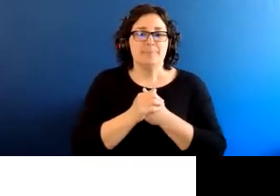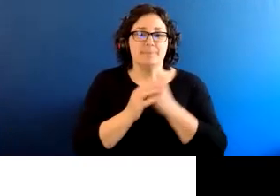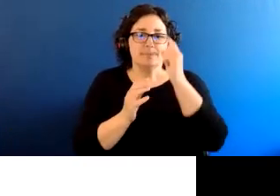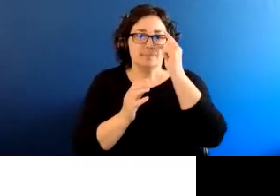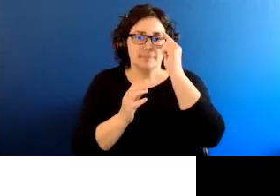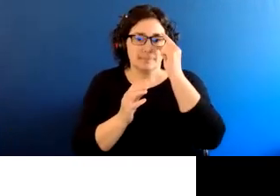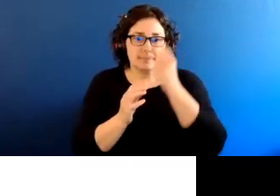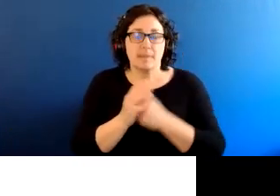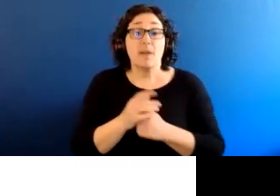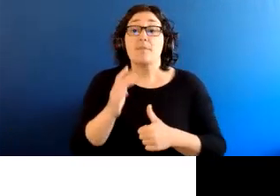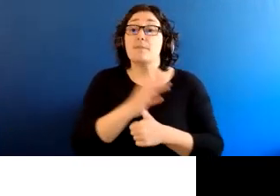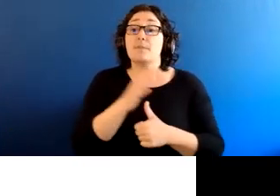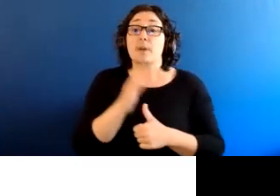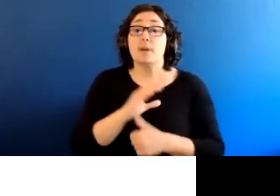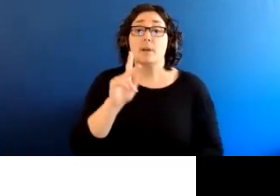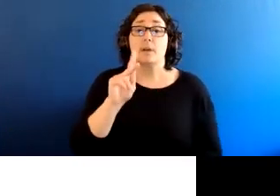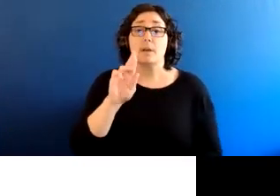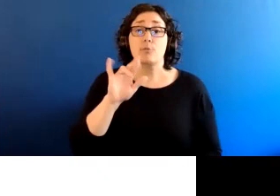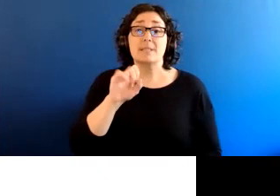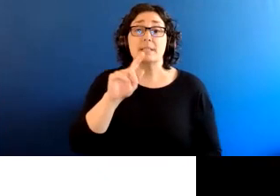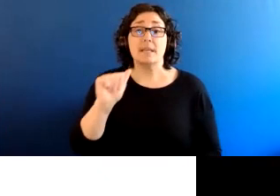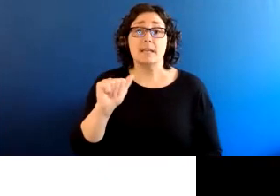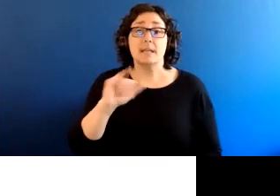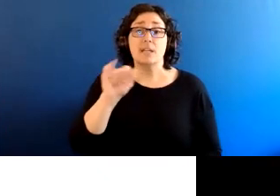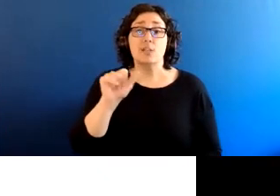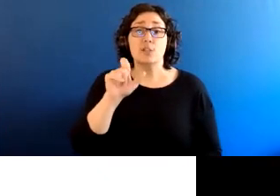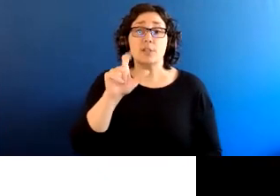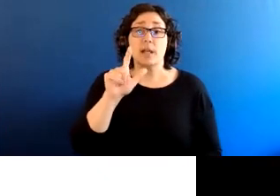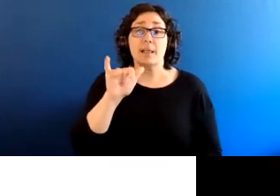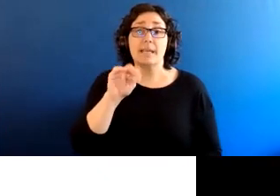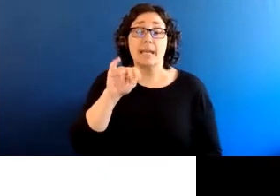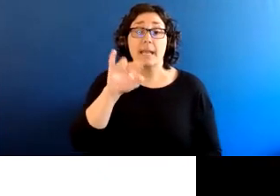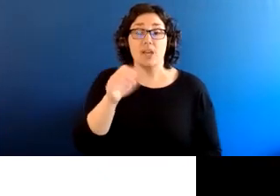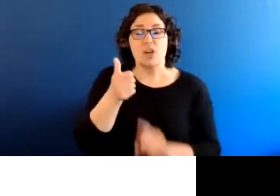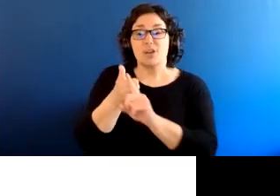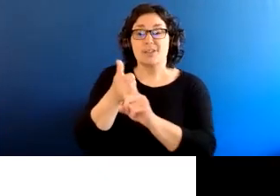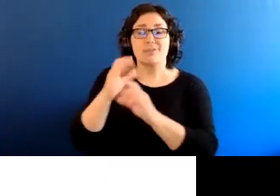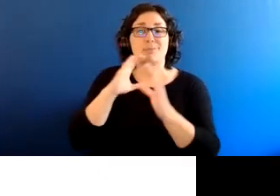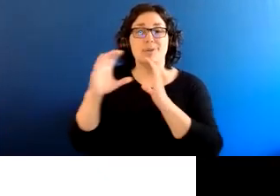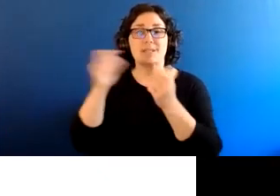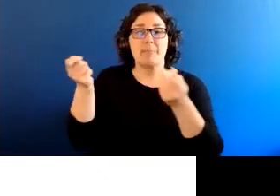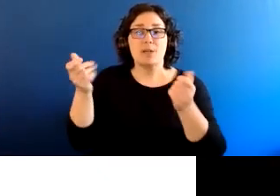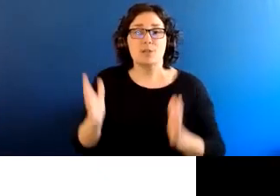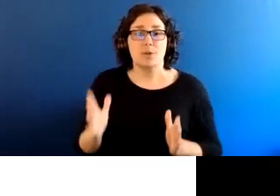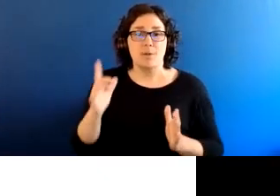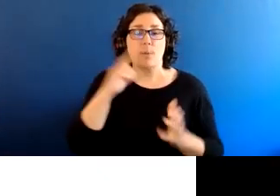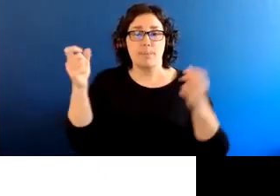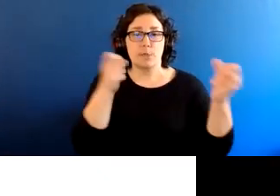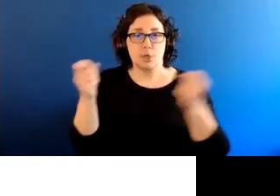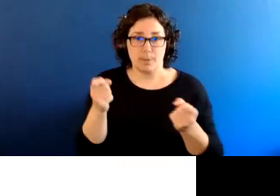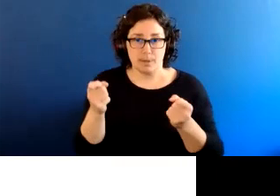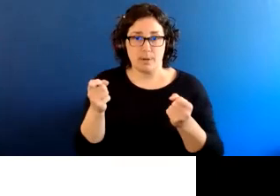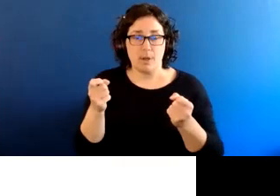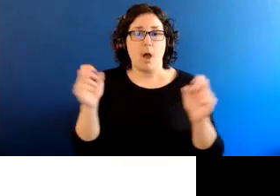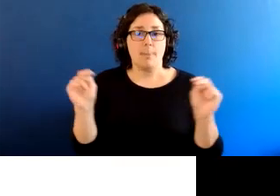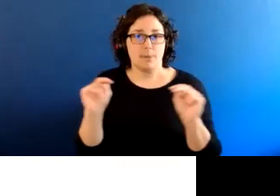So first I have Kristina Jelinic. She is the Communications Manager for the Procurement